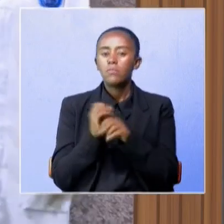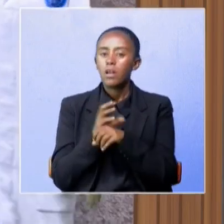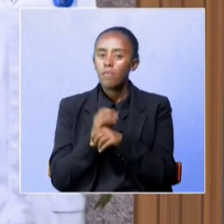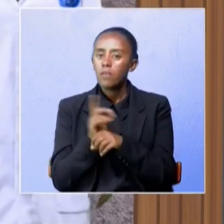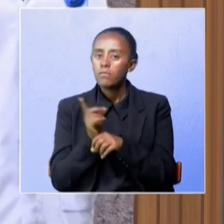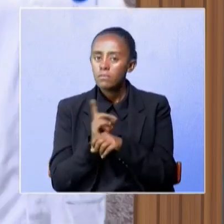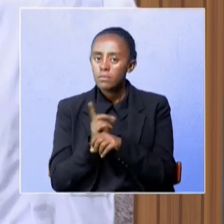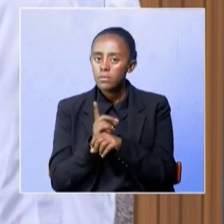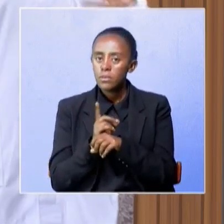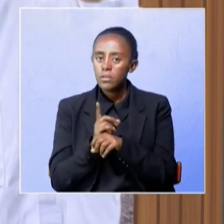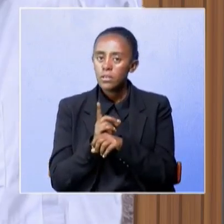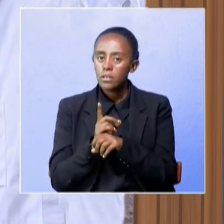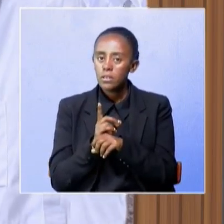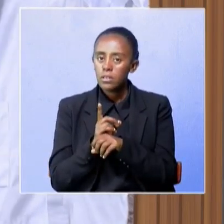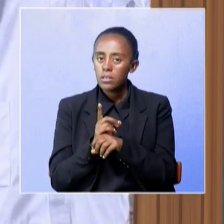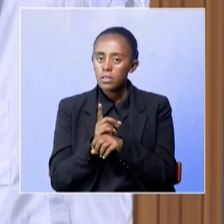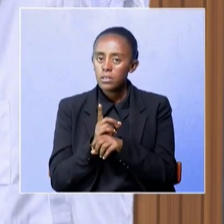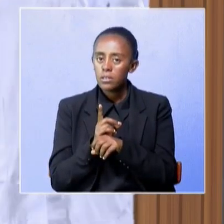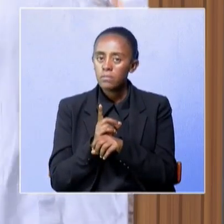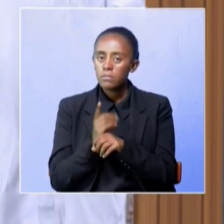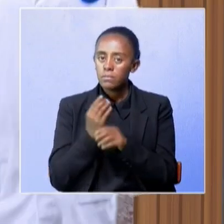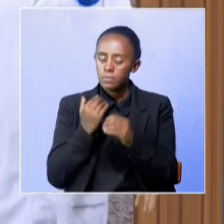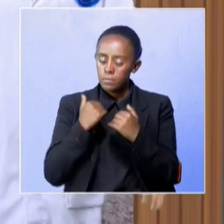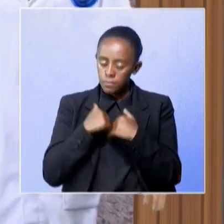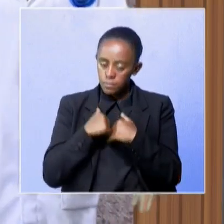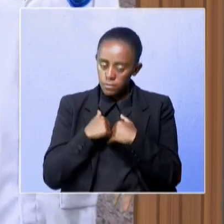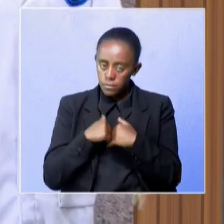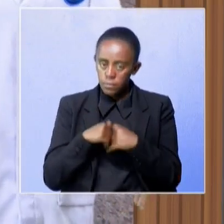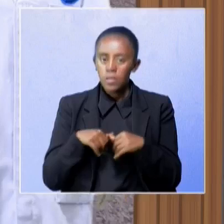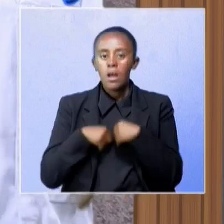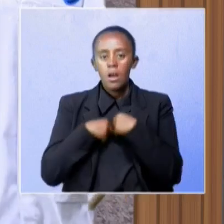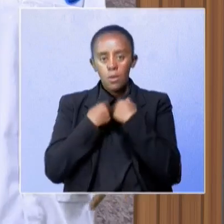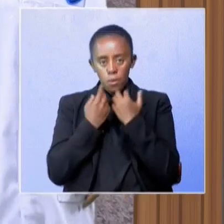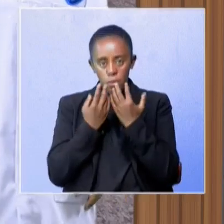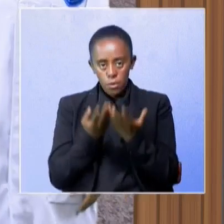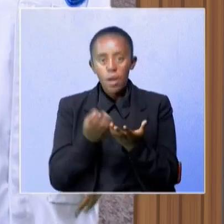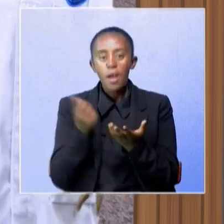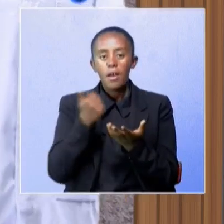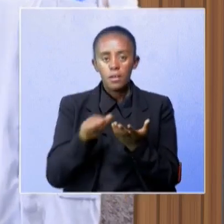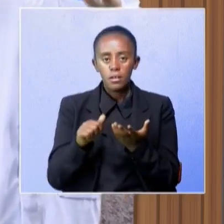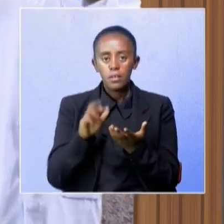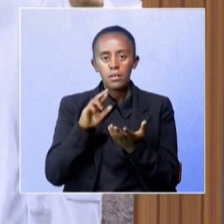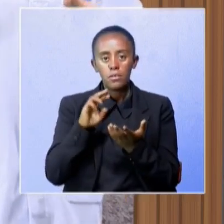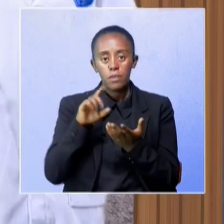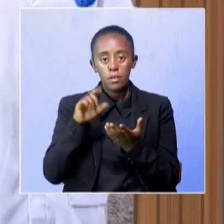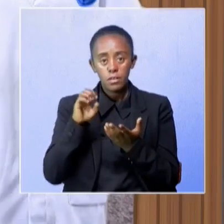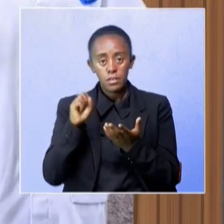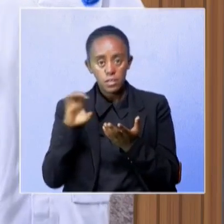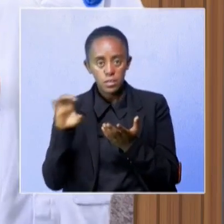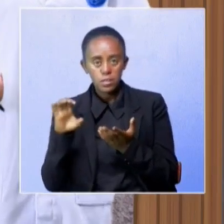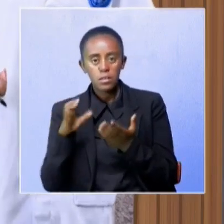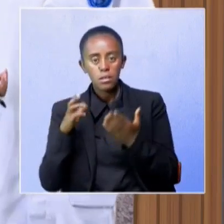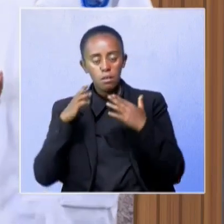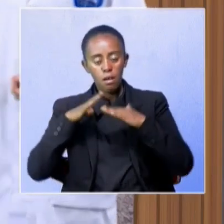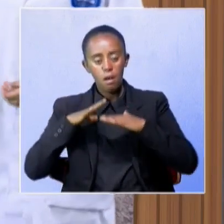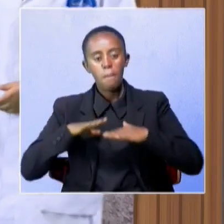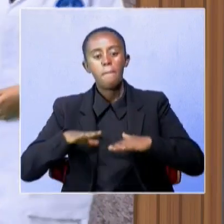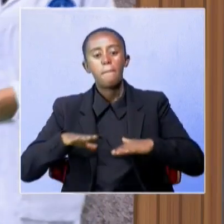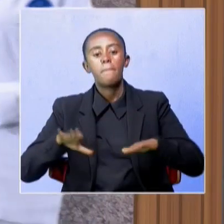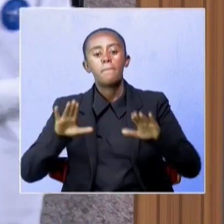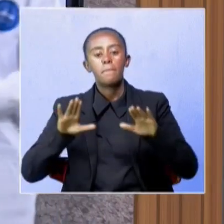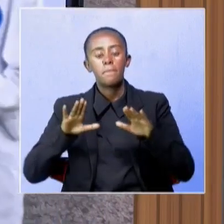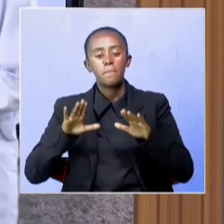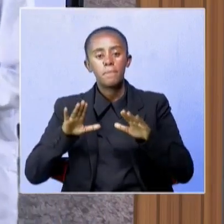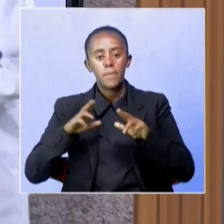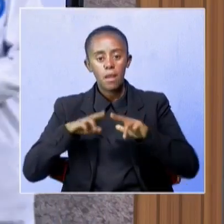to take in and release out air so that it would calm them.